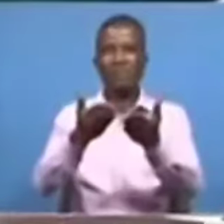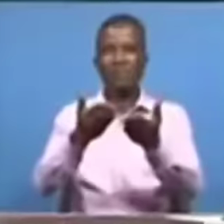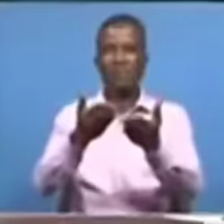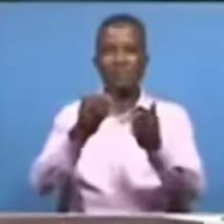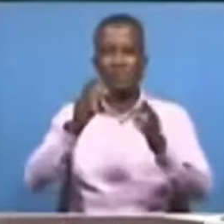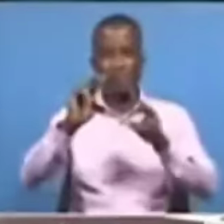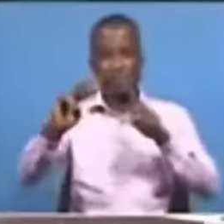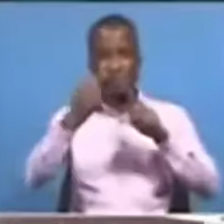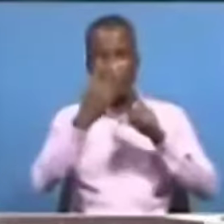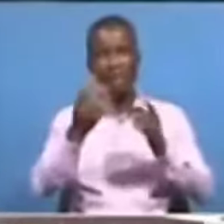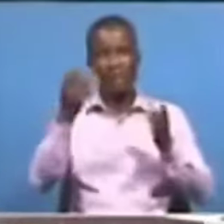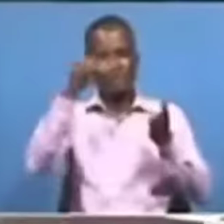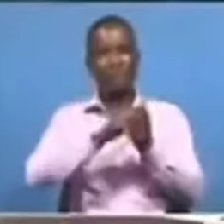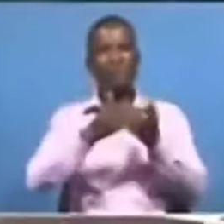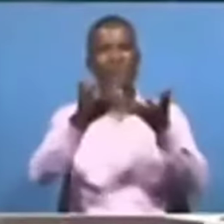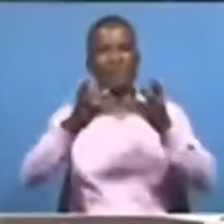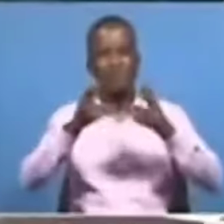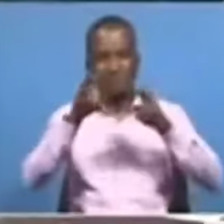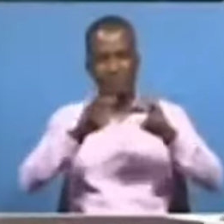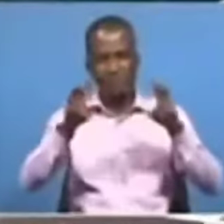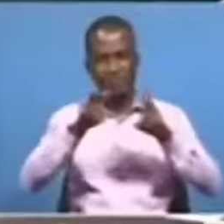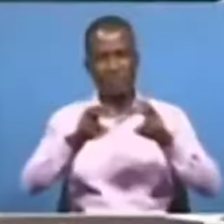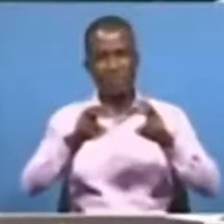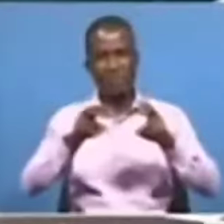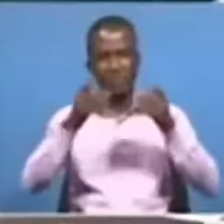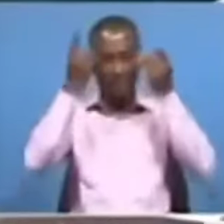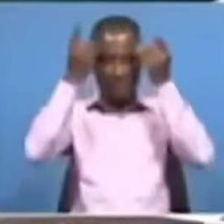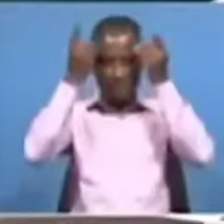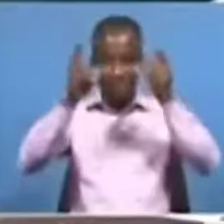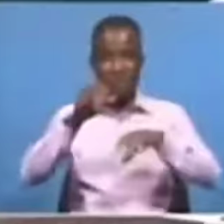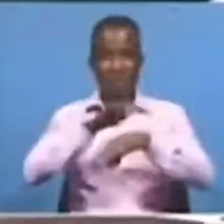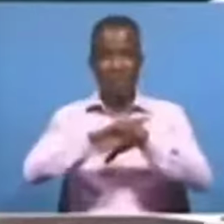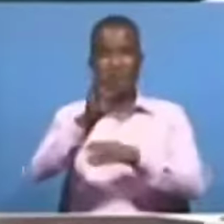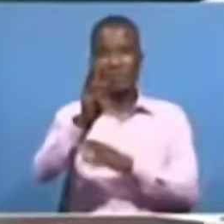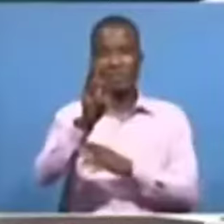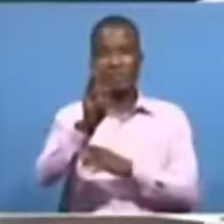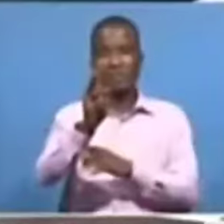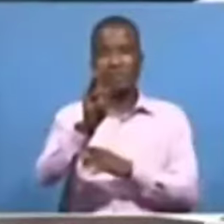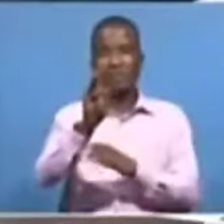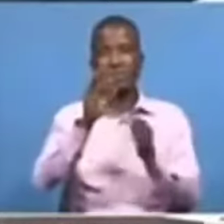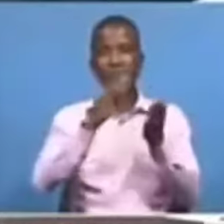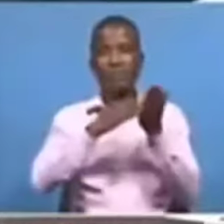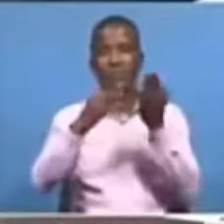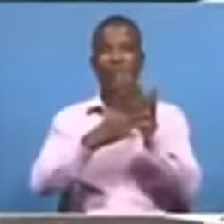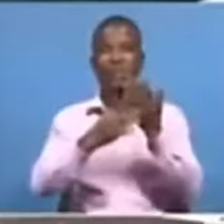review of the court's decision on 16th February,